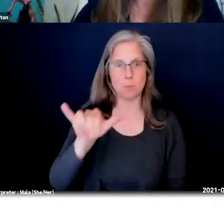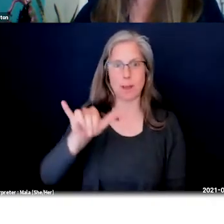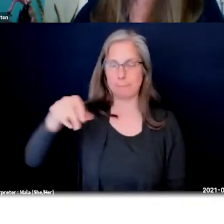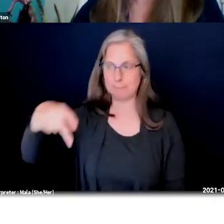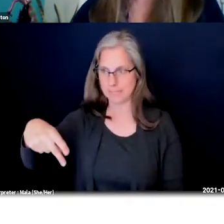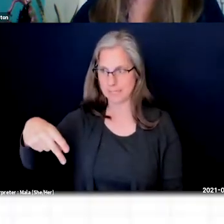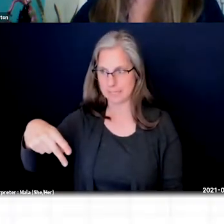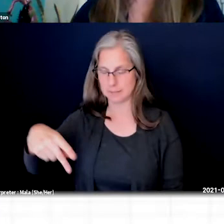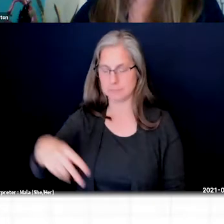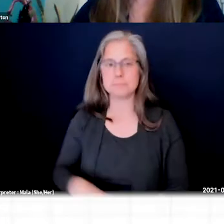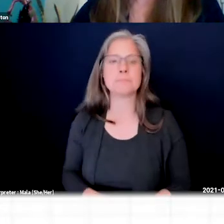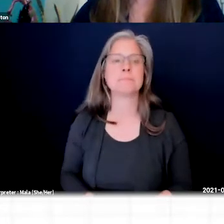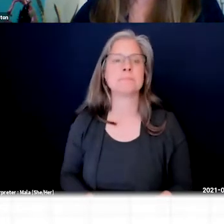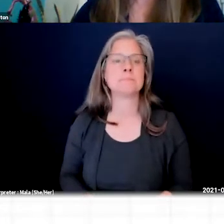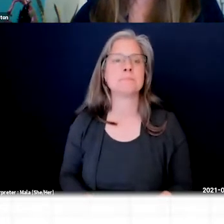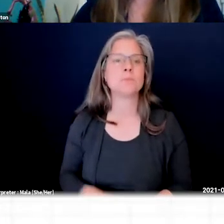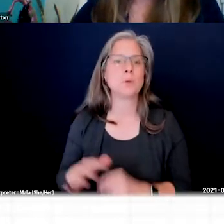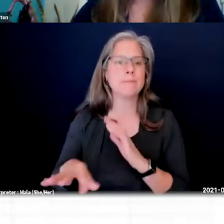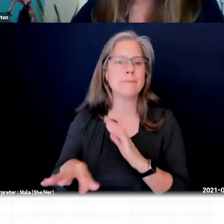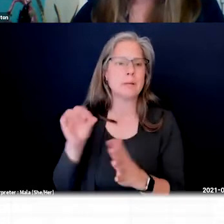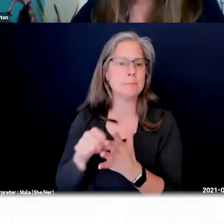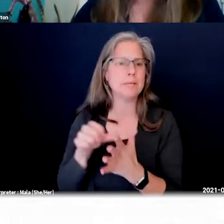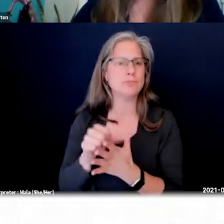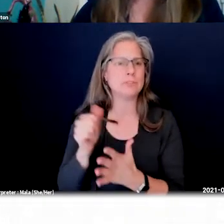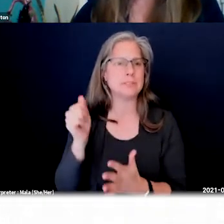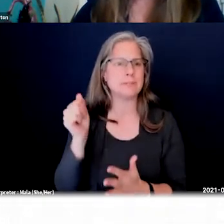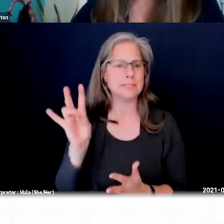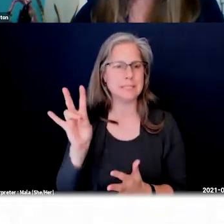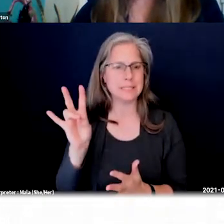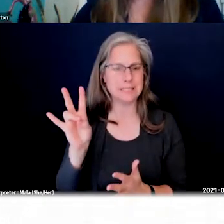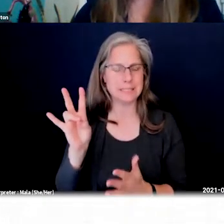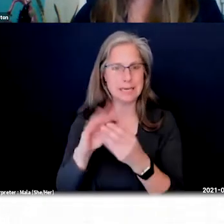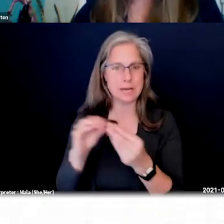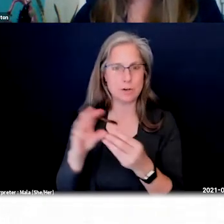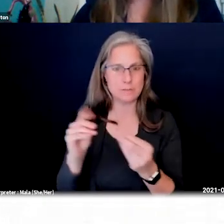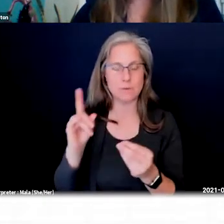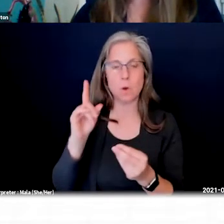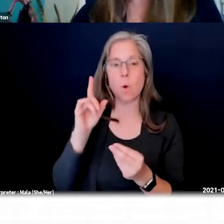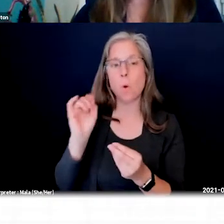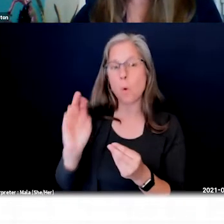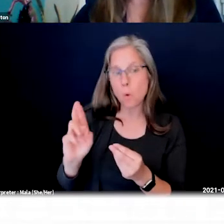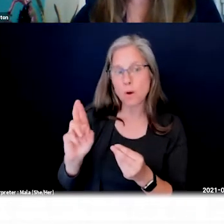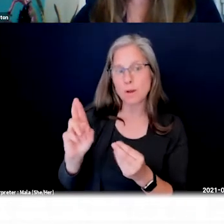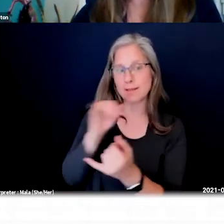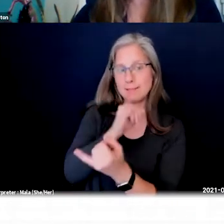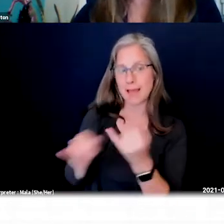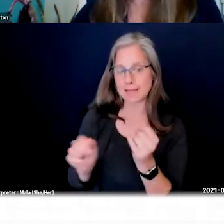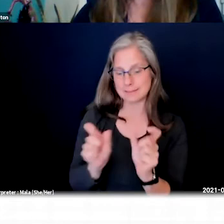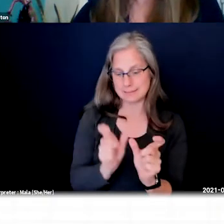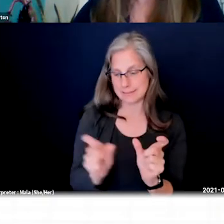narrative or the last tab in the linked spreadsheet.